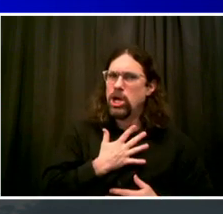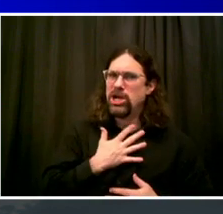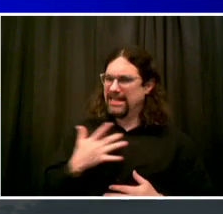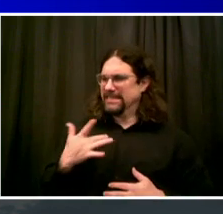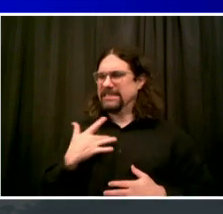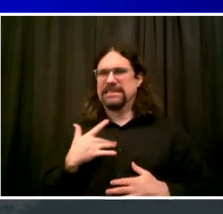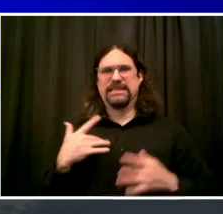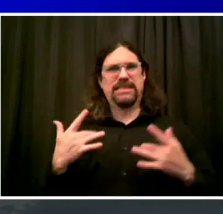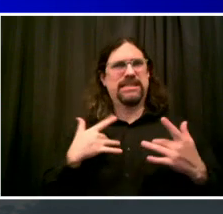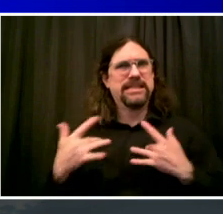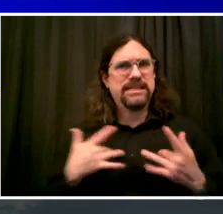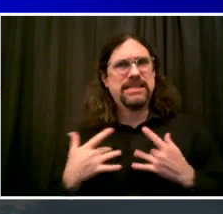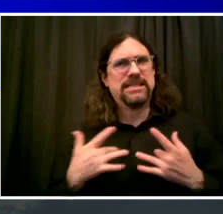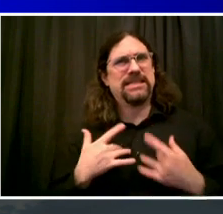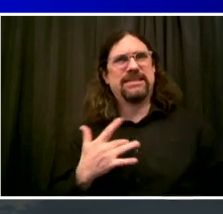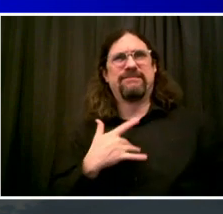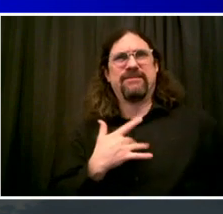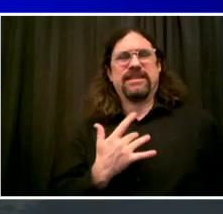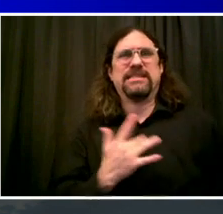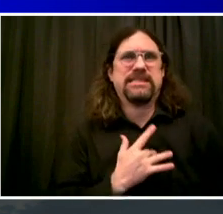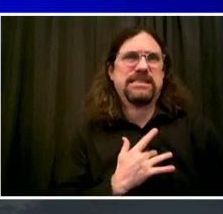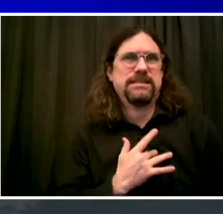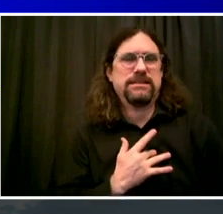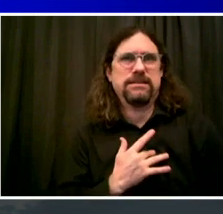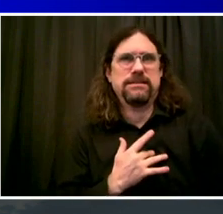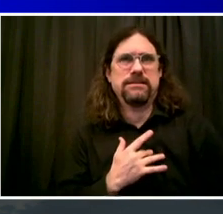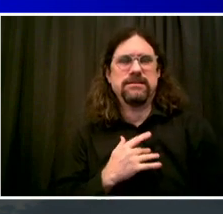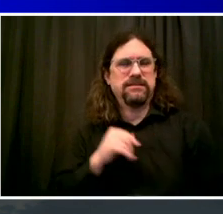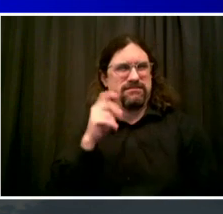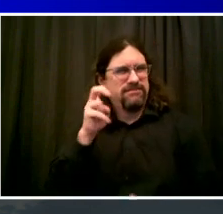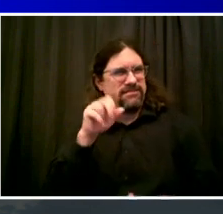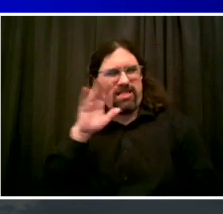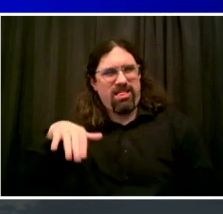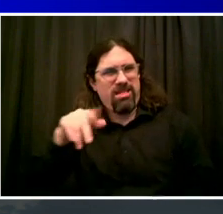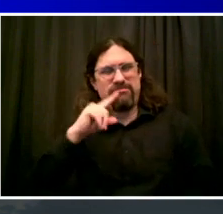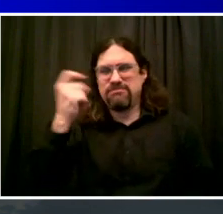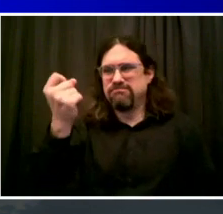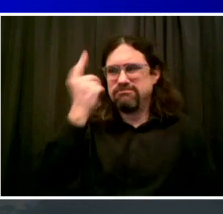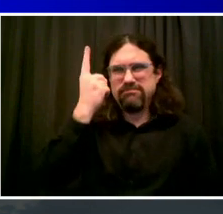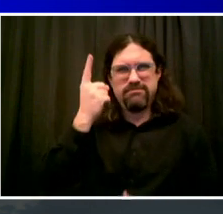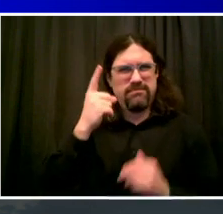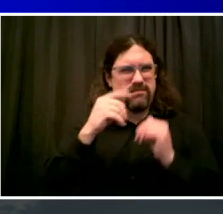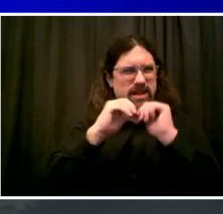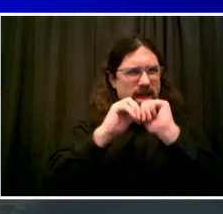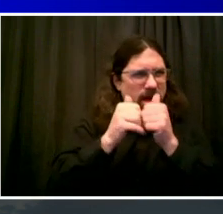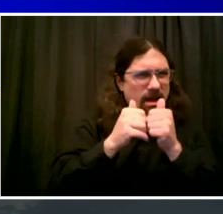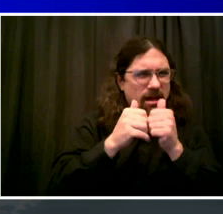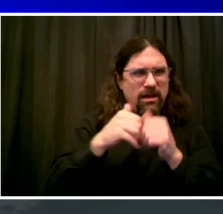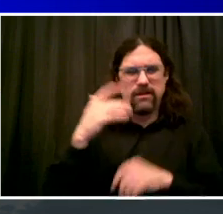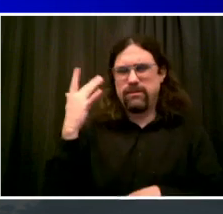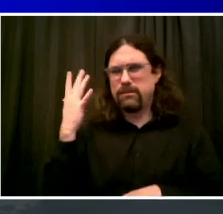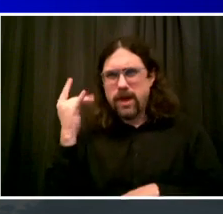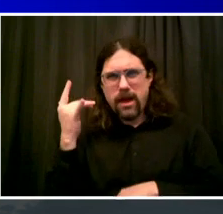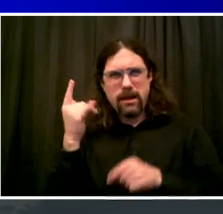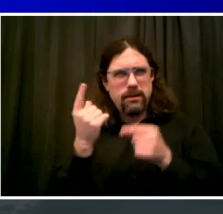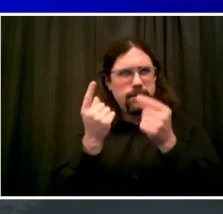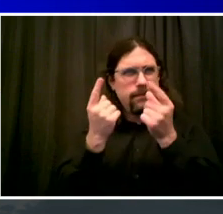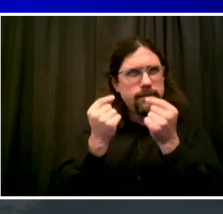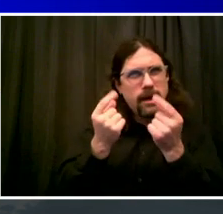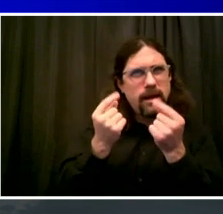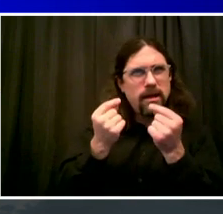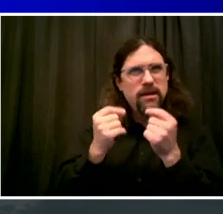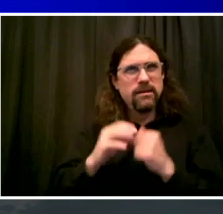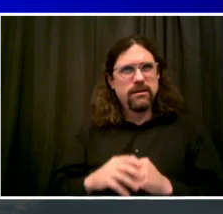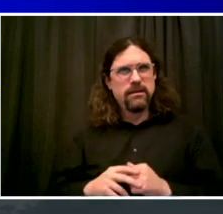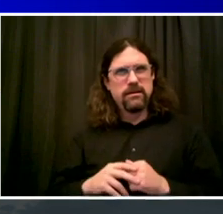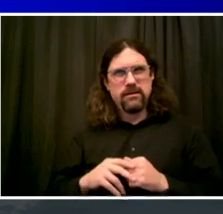to understand what it is and how to deal with it in this context of the coronavirus. This is obviously, and